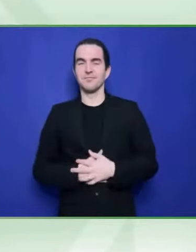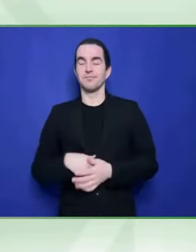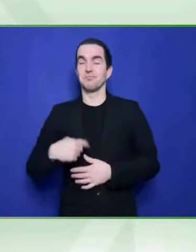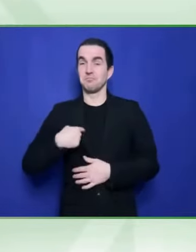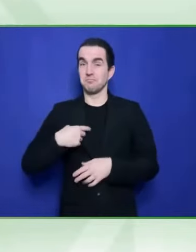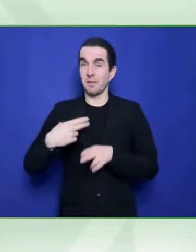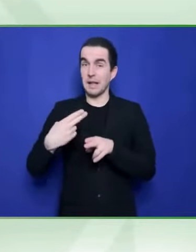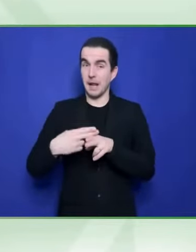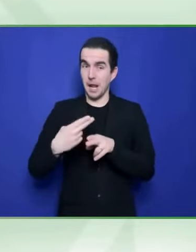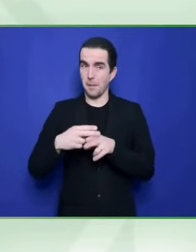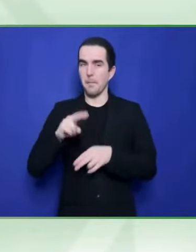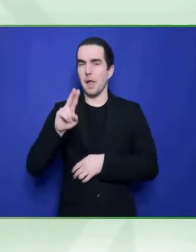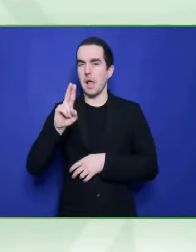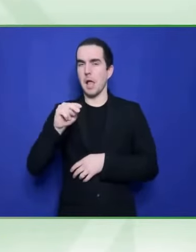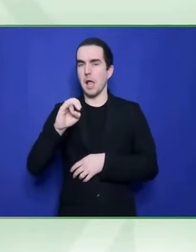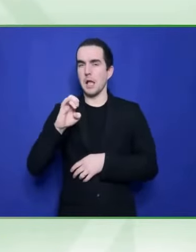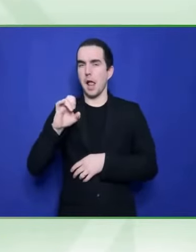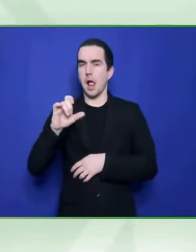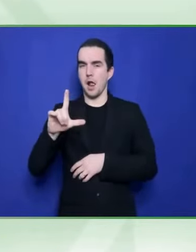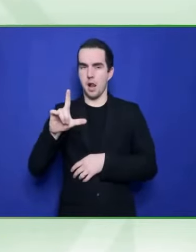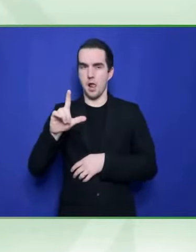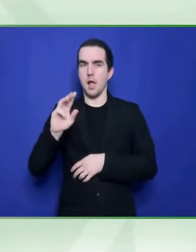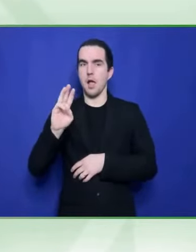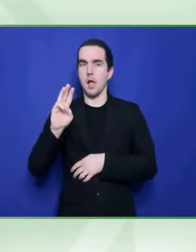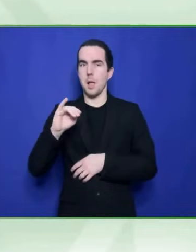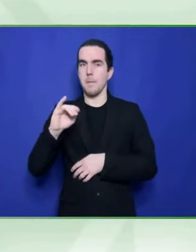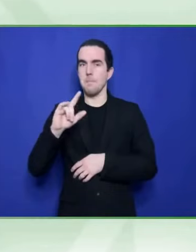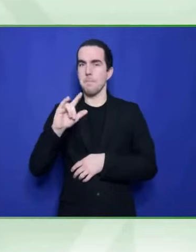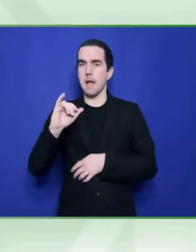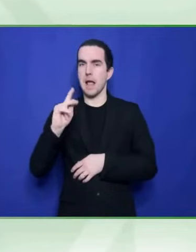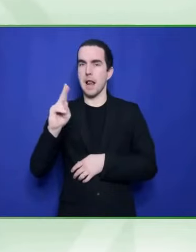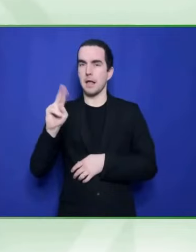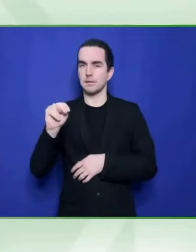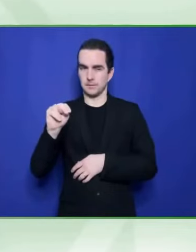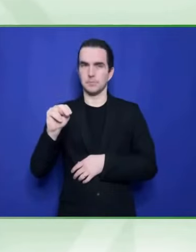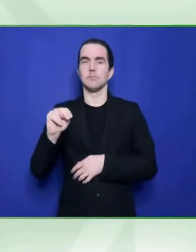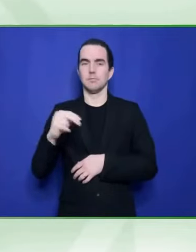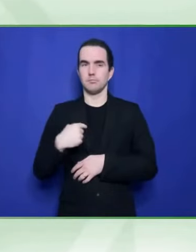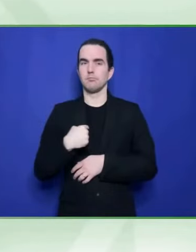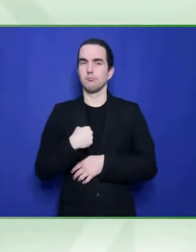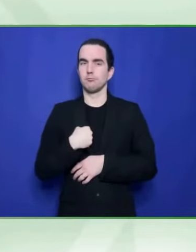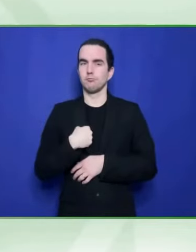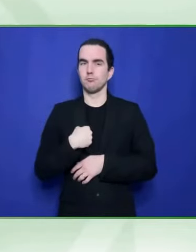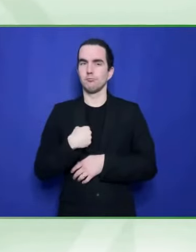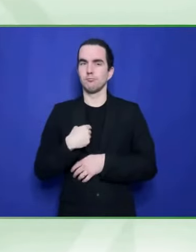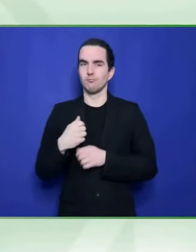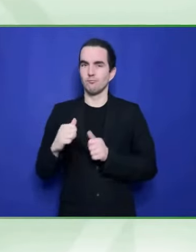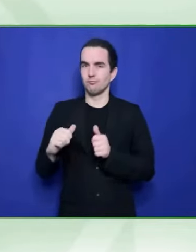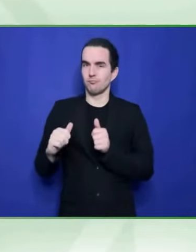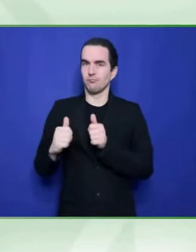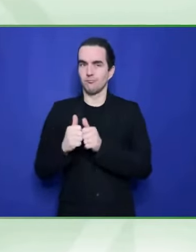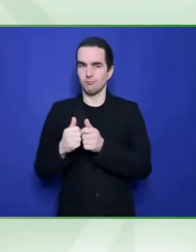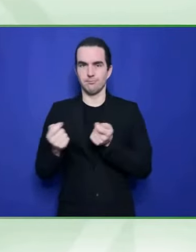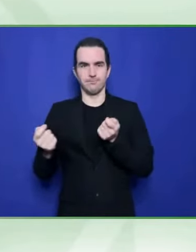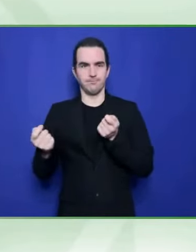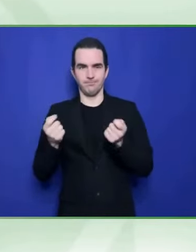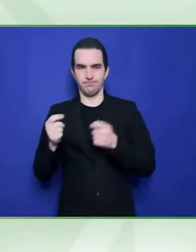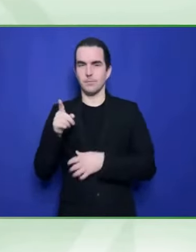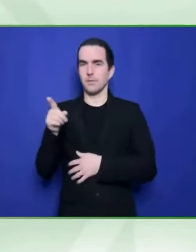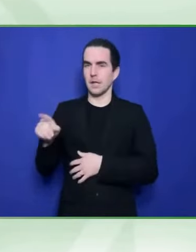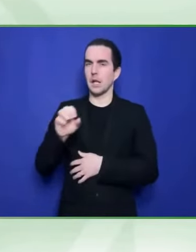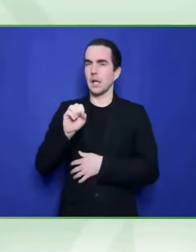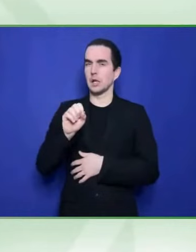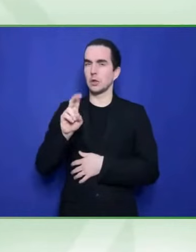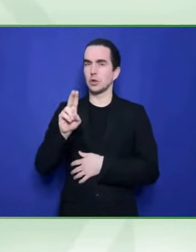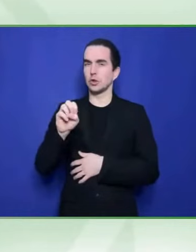I'm from Atos, where I lead accessibility programs and our practice. I'm particularly pleased to be talking about